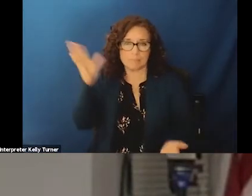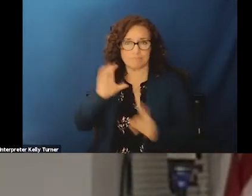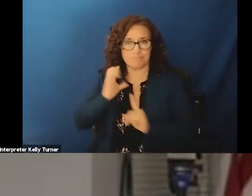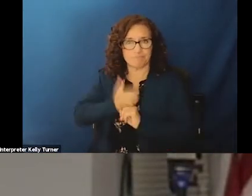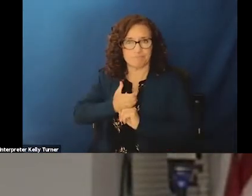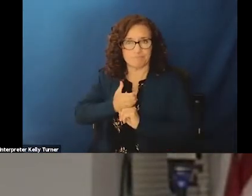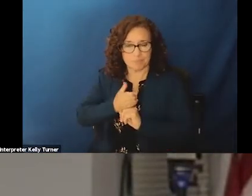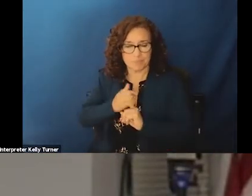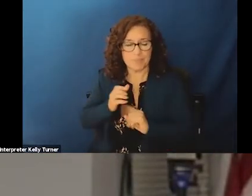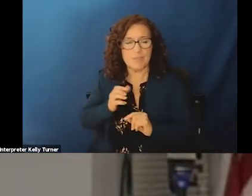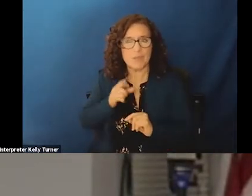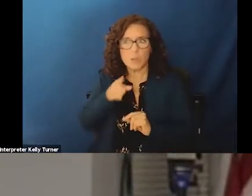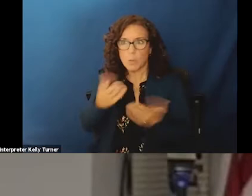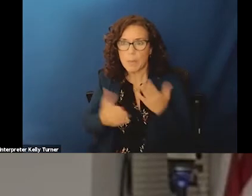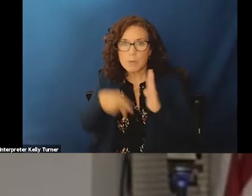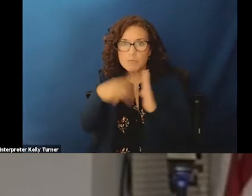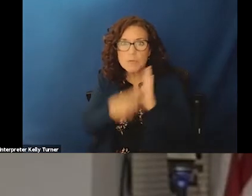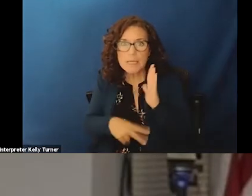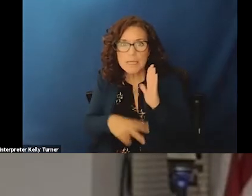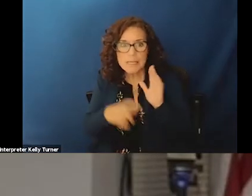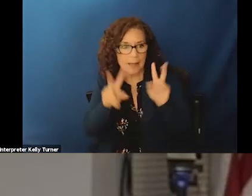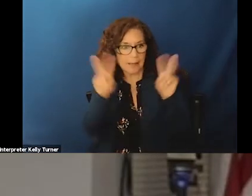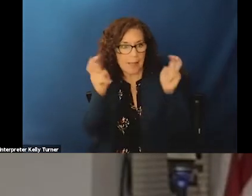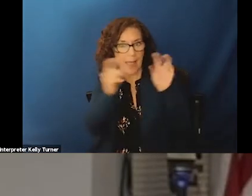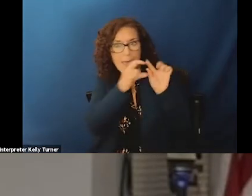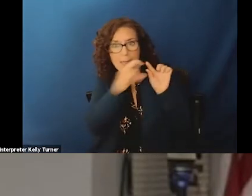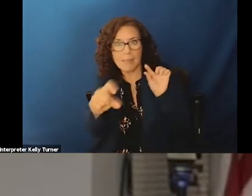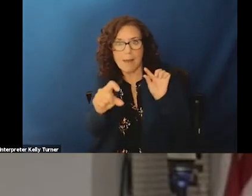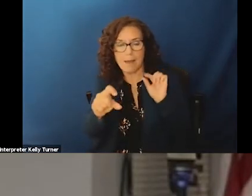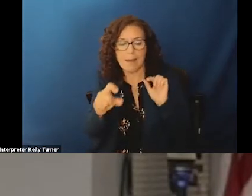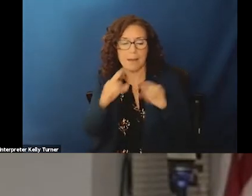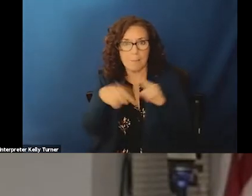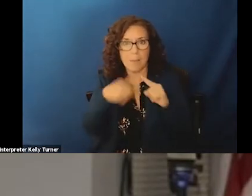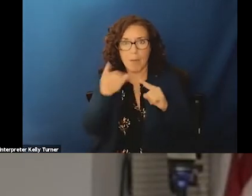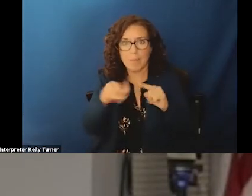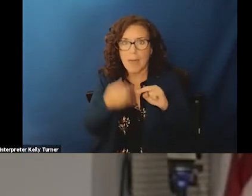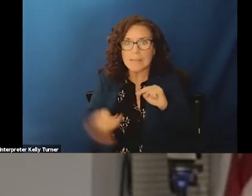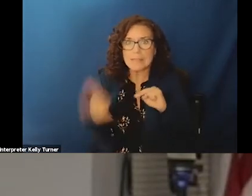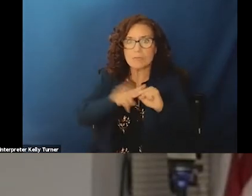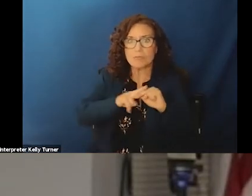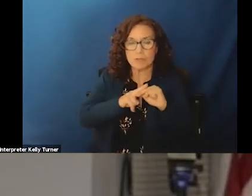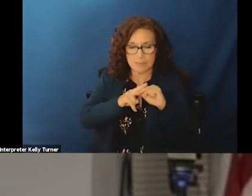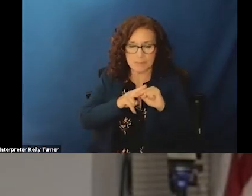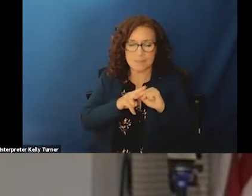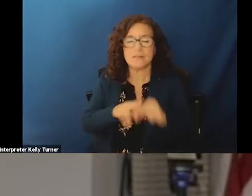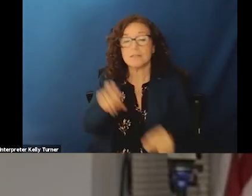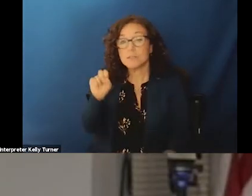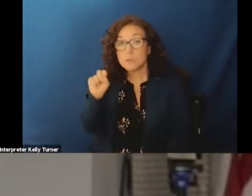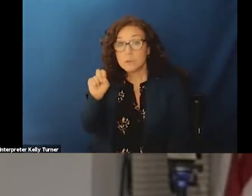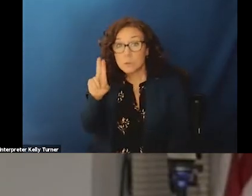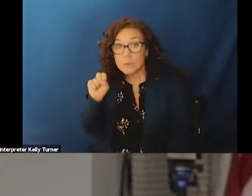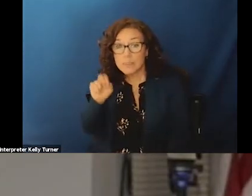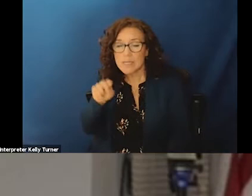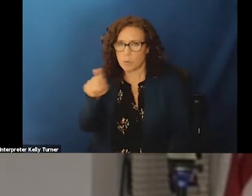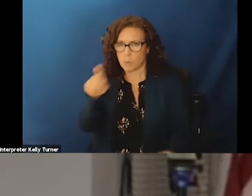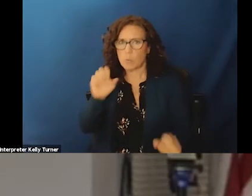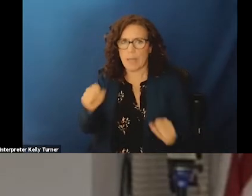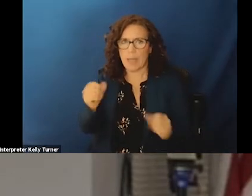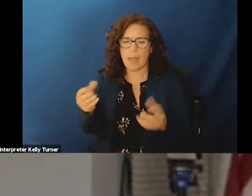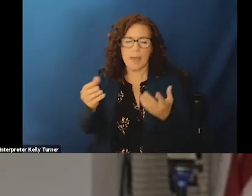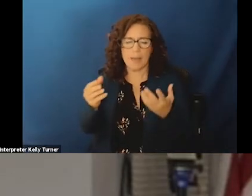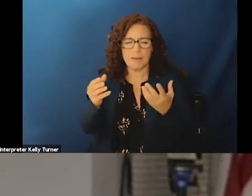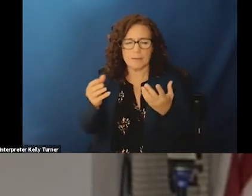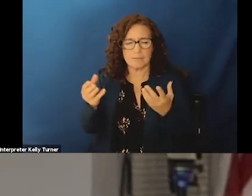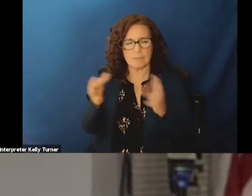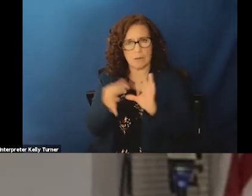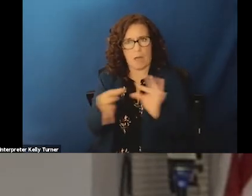about that increase. And Susan Klein Rothschild is welcome to answer this if she'd prefer, and do a little comparison of context, because I think context